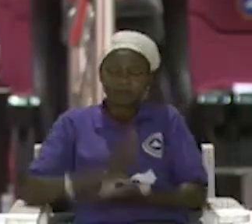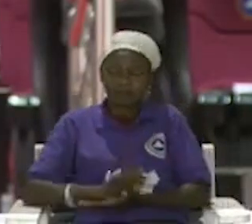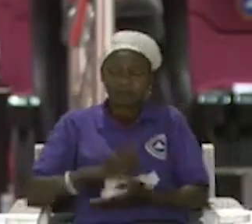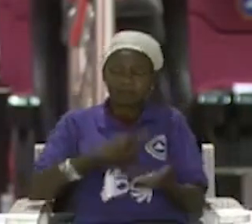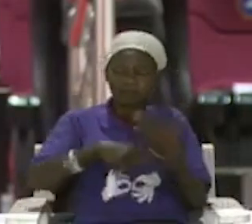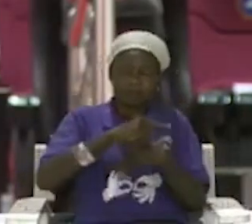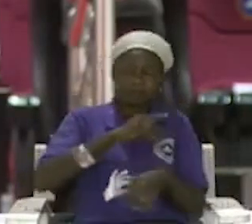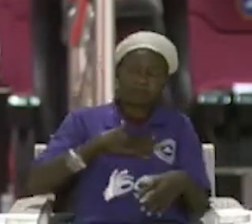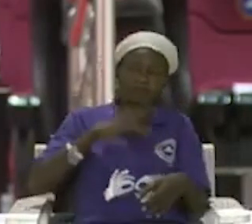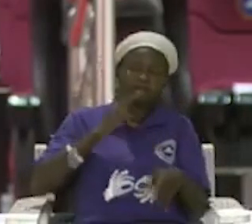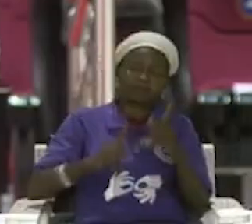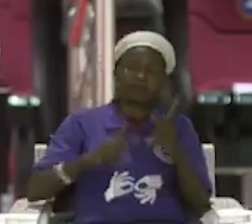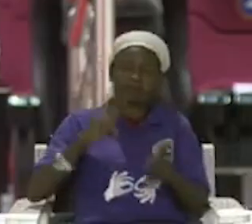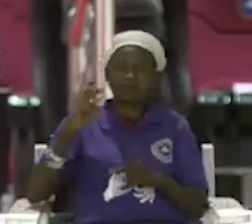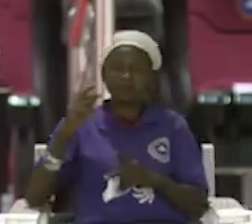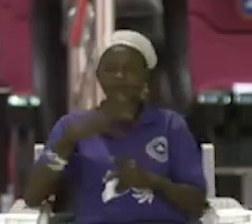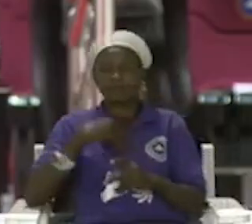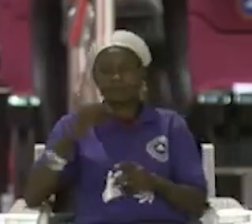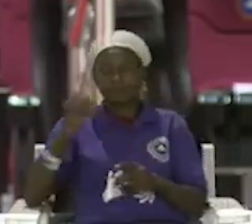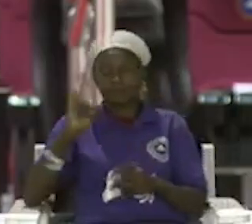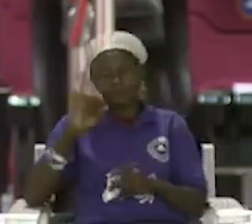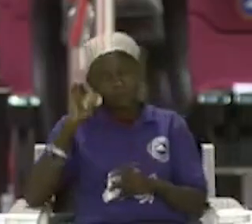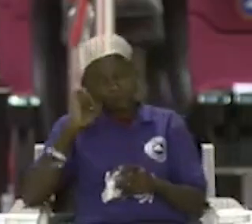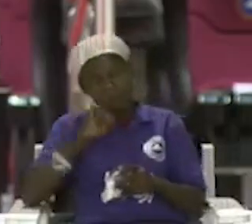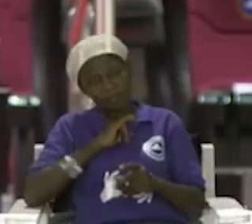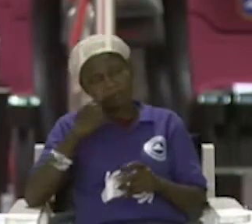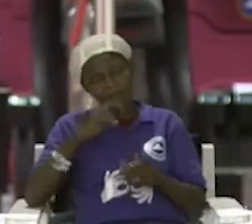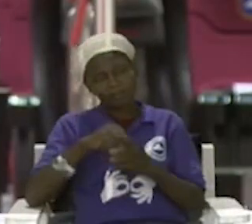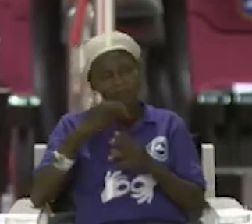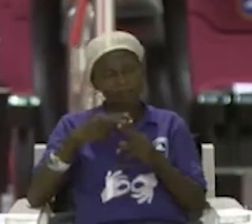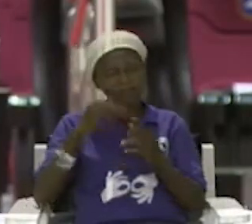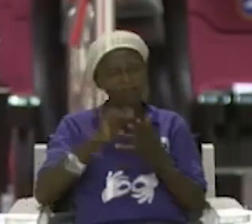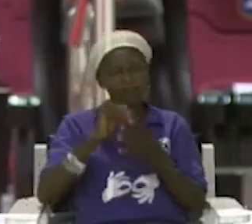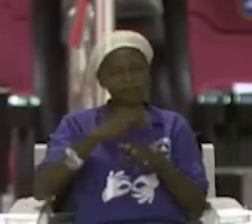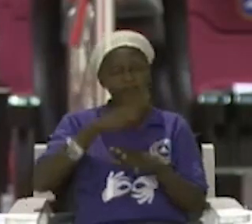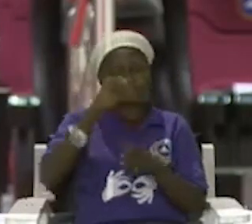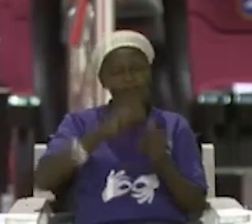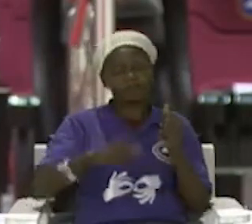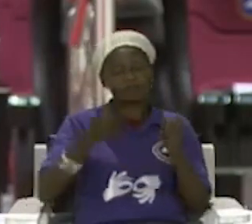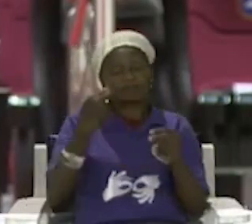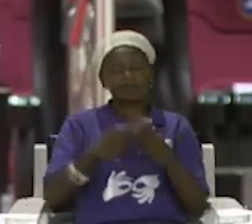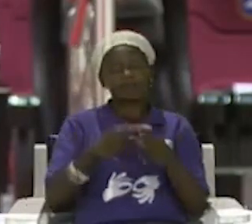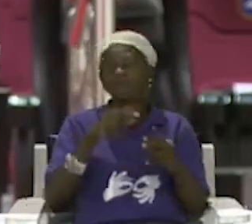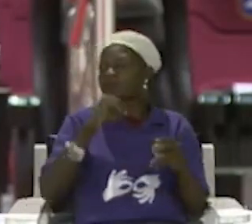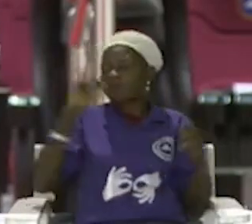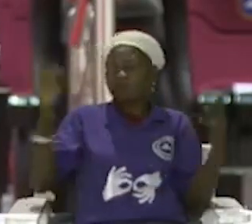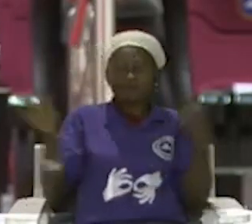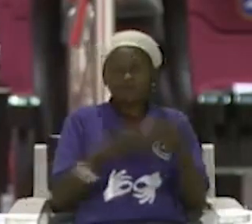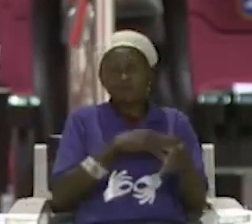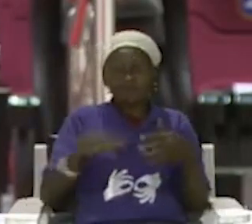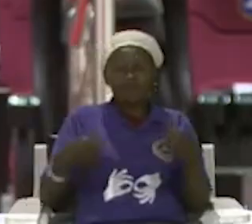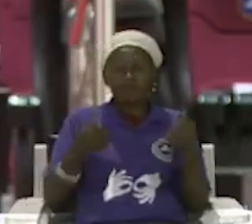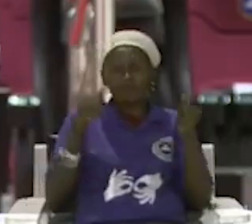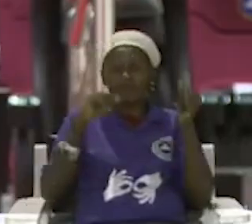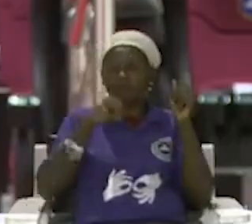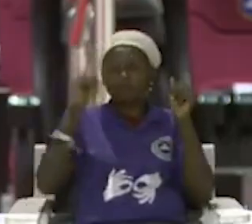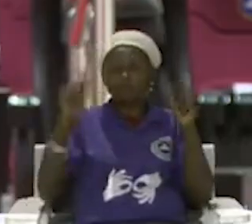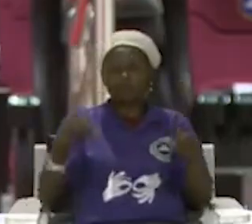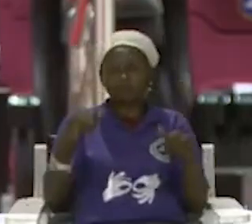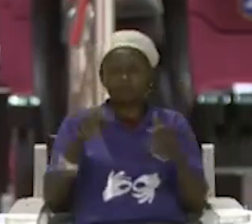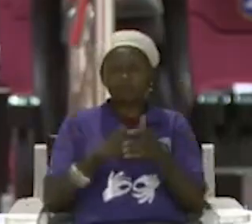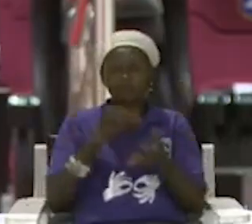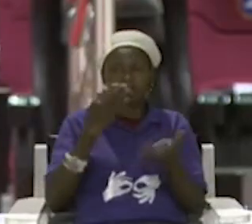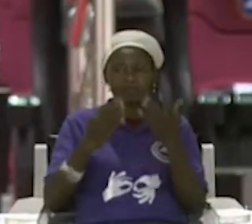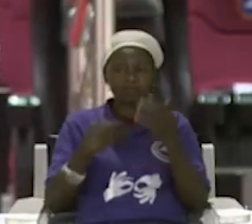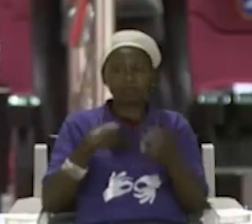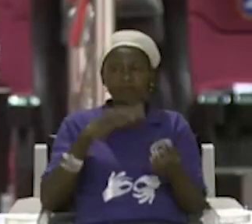people. And I say in the name that's above every other name, it doesn't matter how impossible it may appear